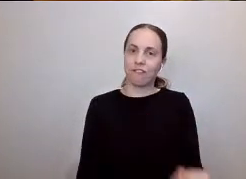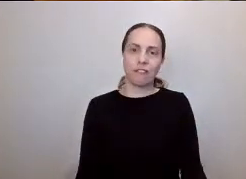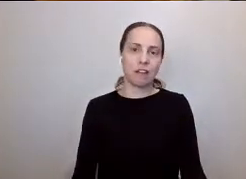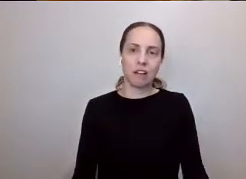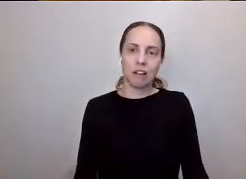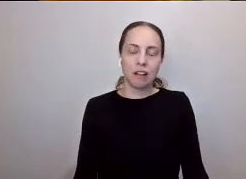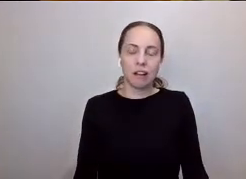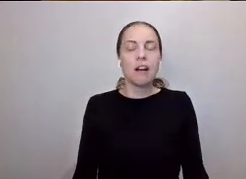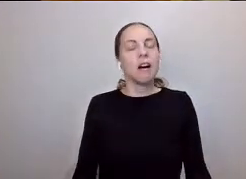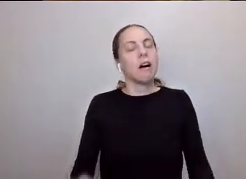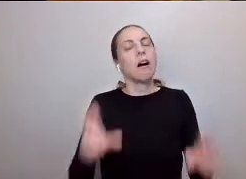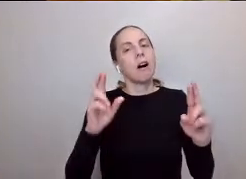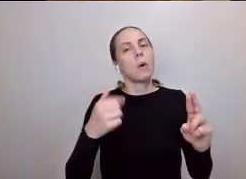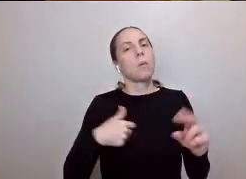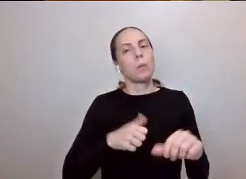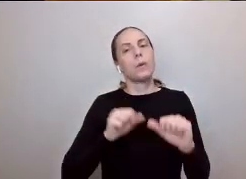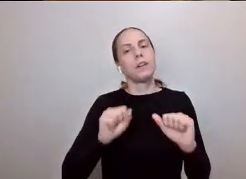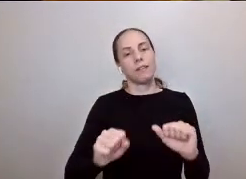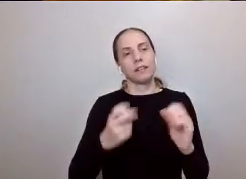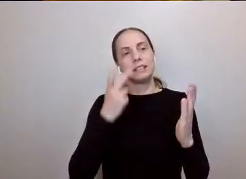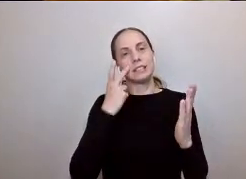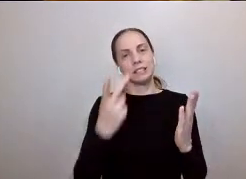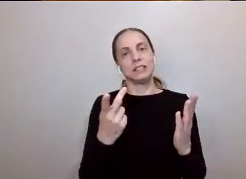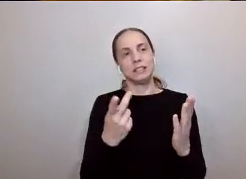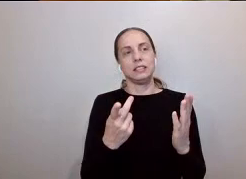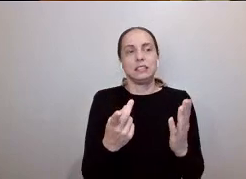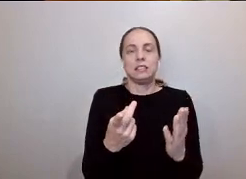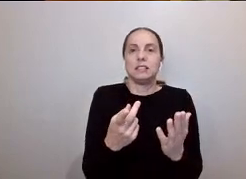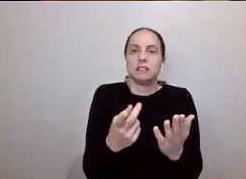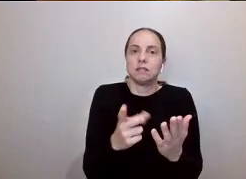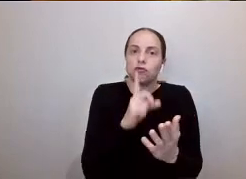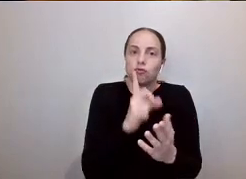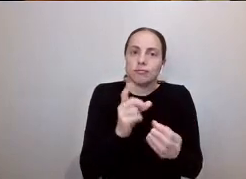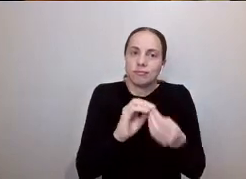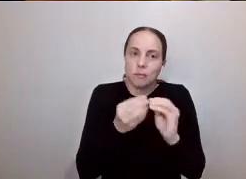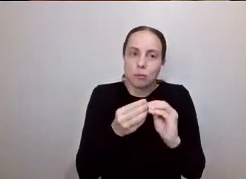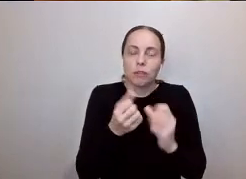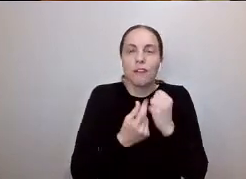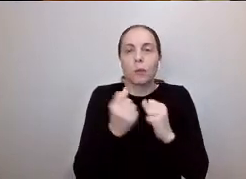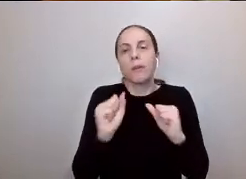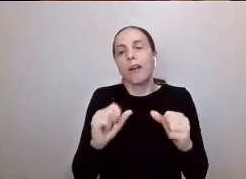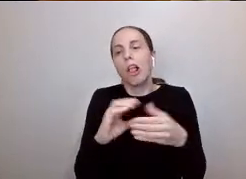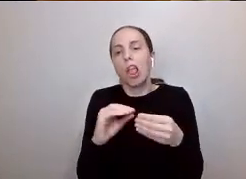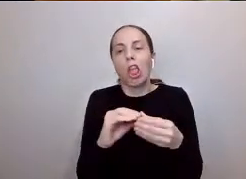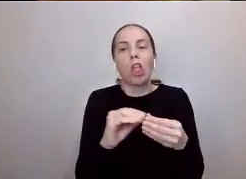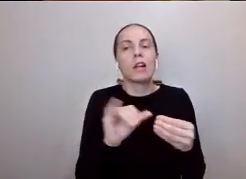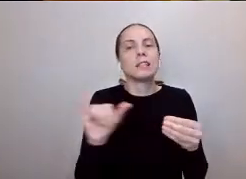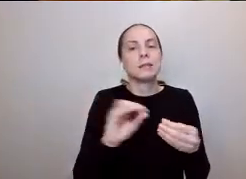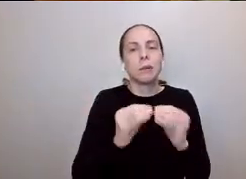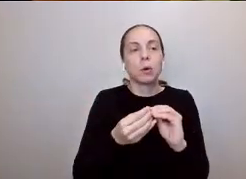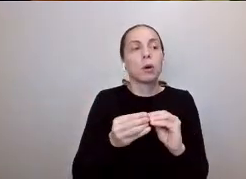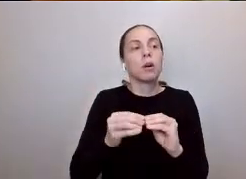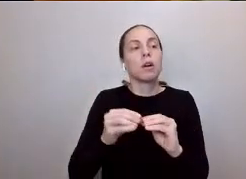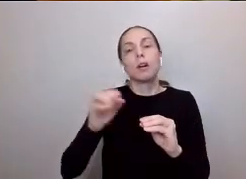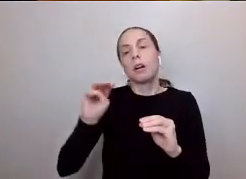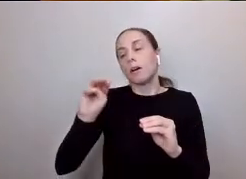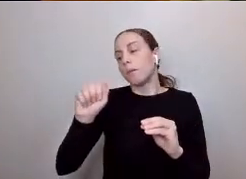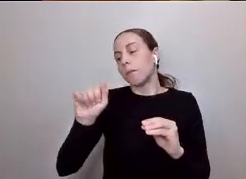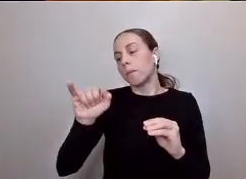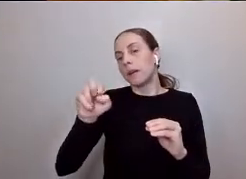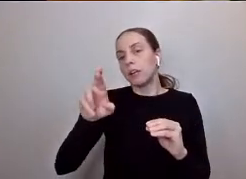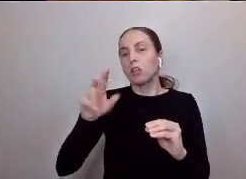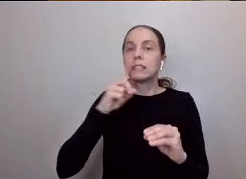on our budget so that everybody can be talking about the same numbers and we don't have the mayor saying 770 while I'm saying 750 and somebody else is saying